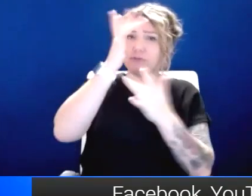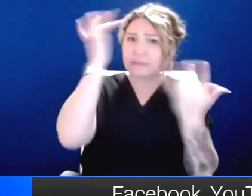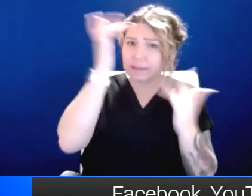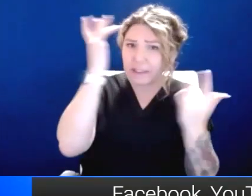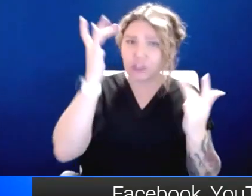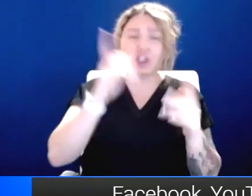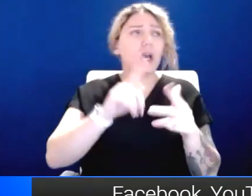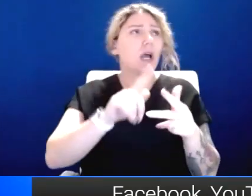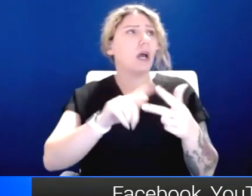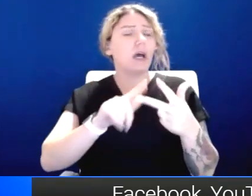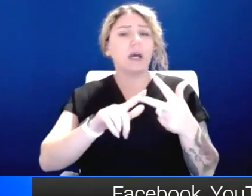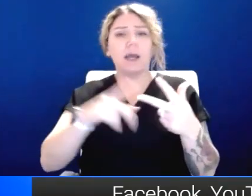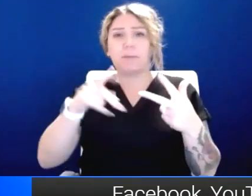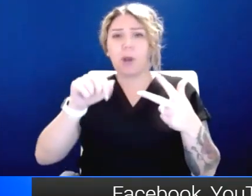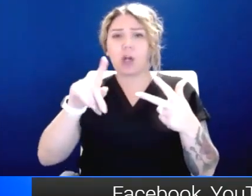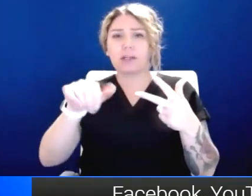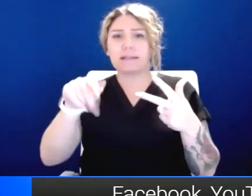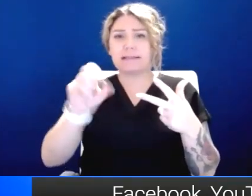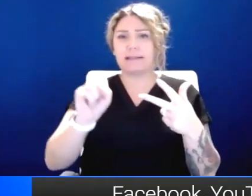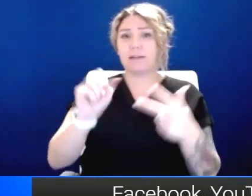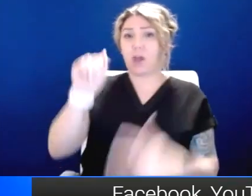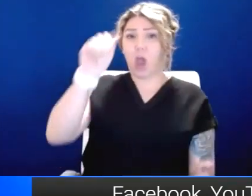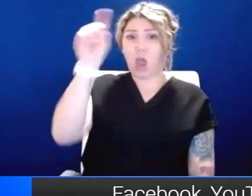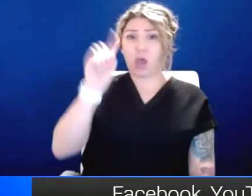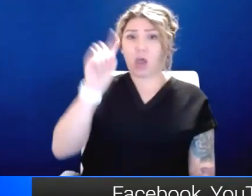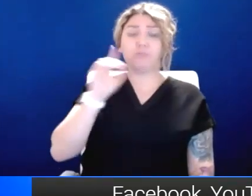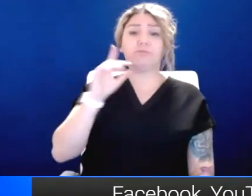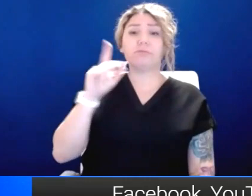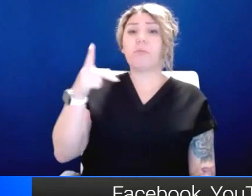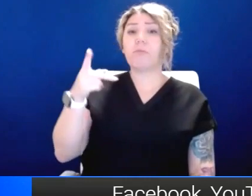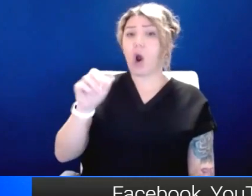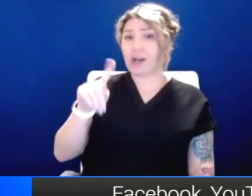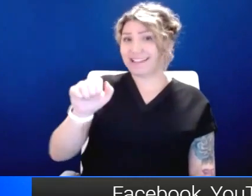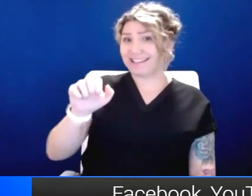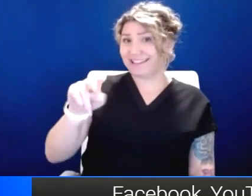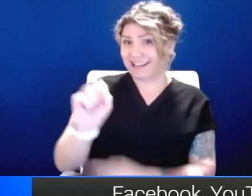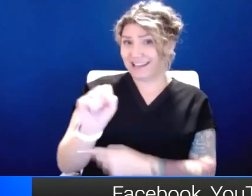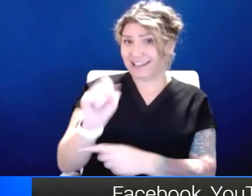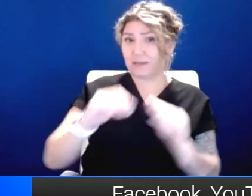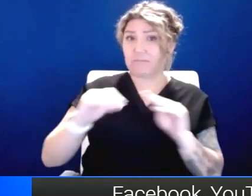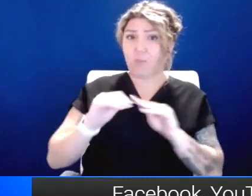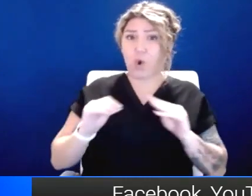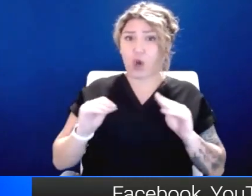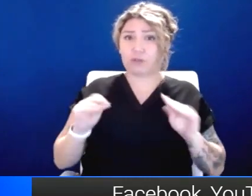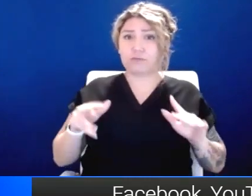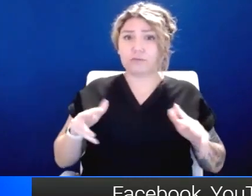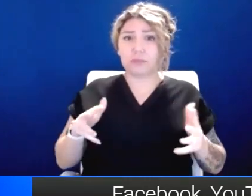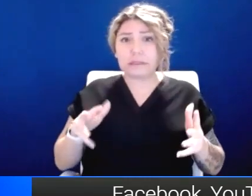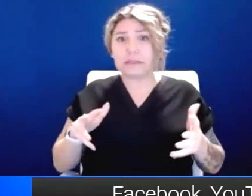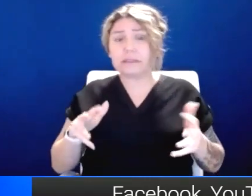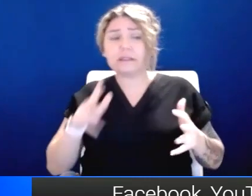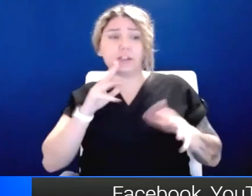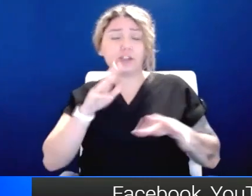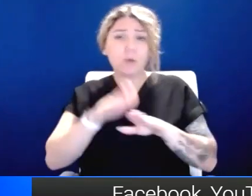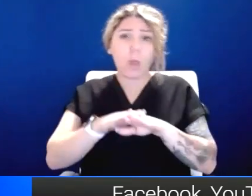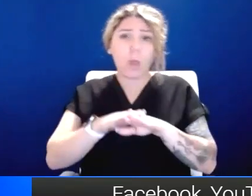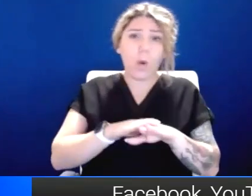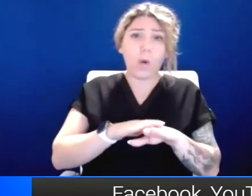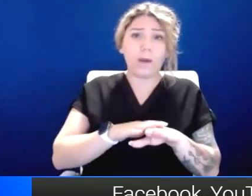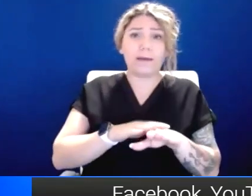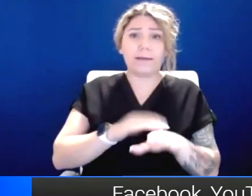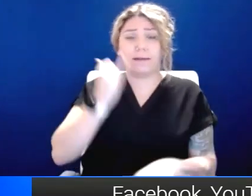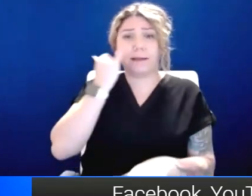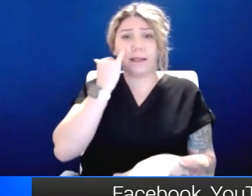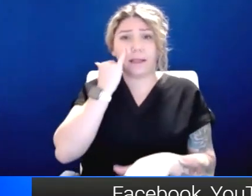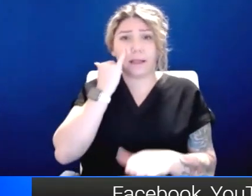mentioned earlier, has more motor symptoms. You have tremor, you have slowness, you have gait difficulties. If patients do develop